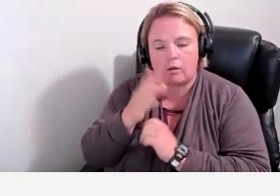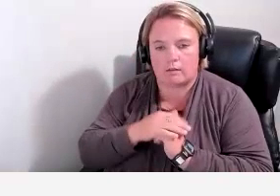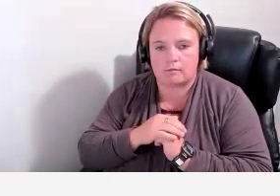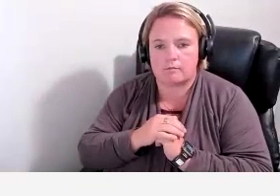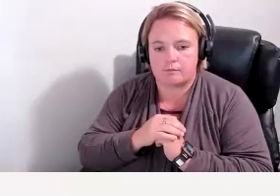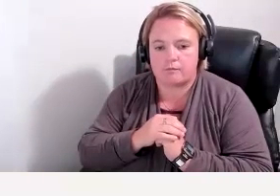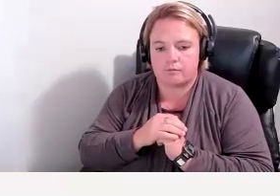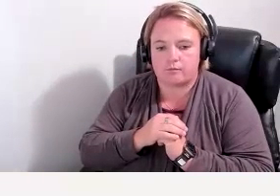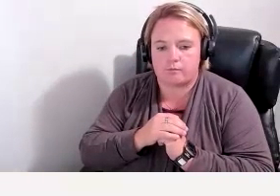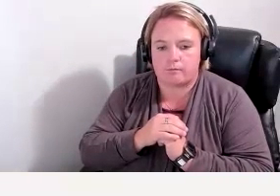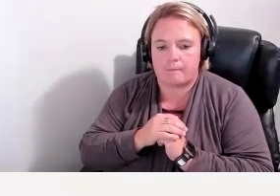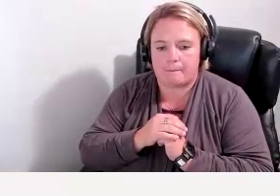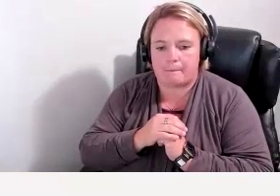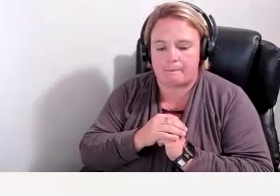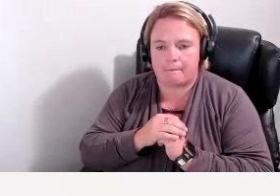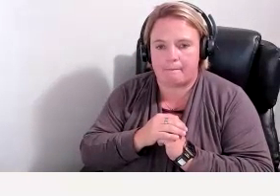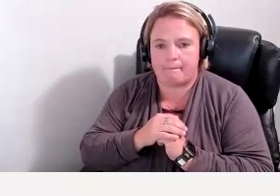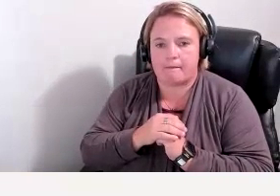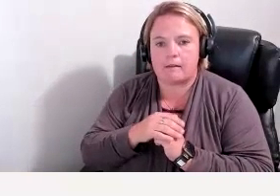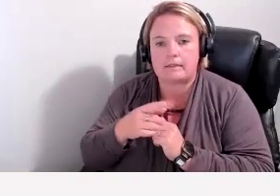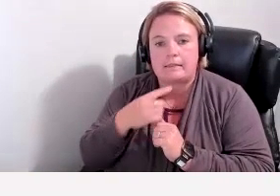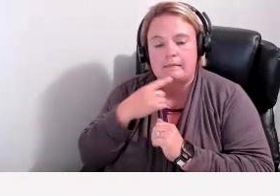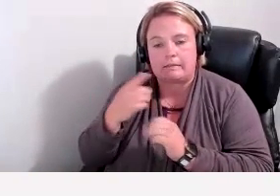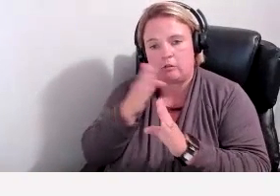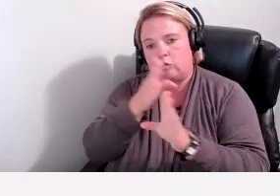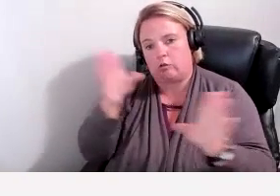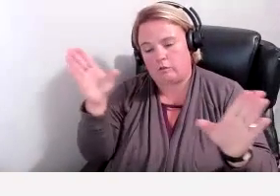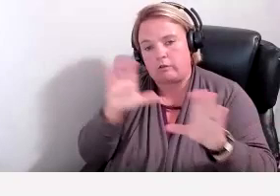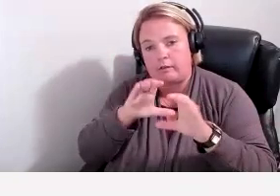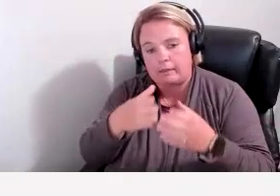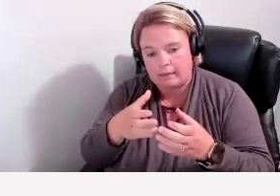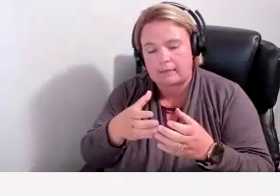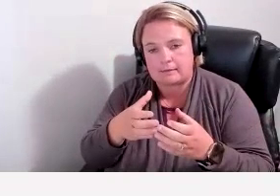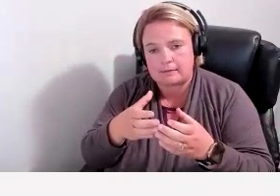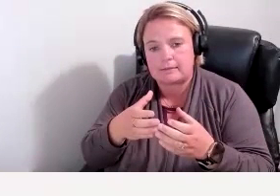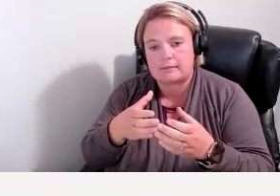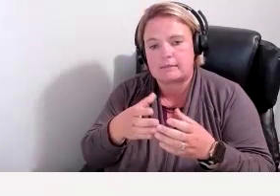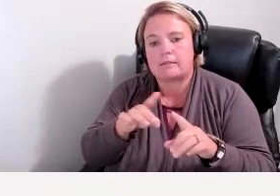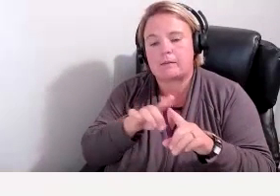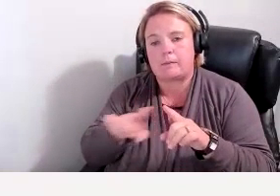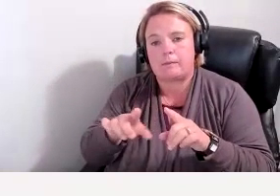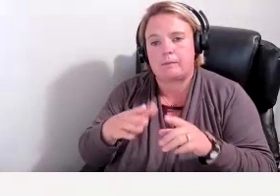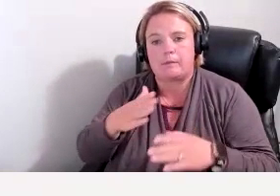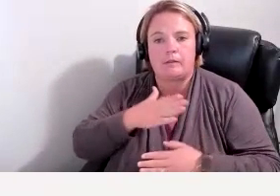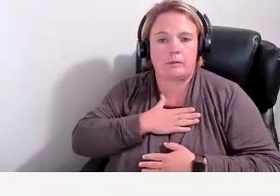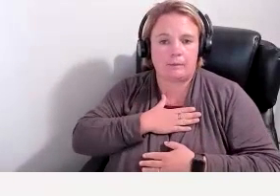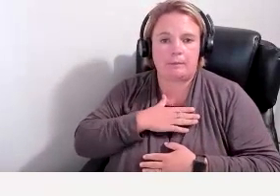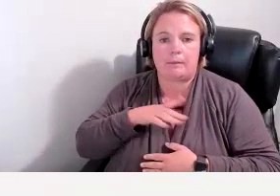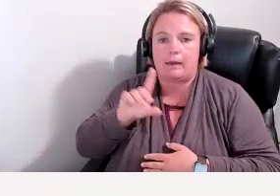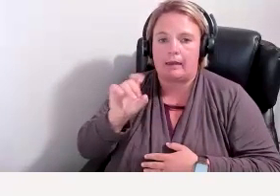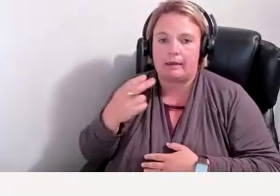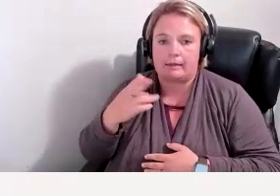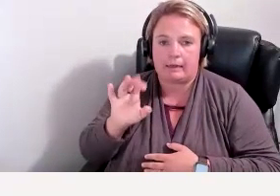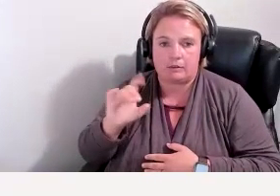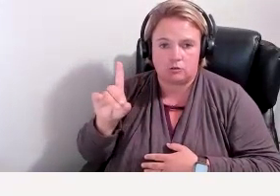appropriate. Now, not only does it give you an overview of your course, there's a My Dashboard. And so when you click on